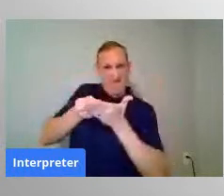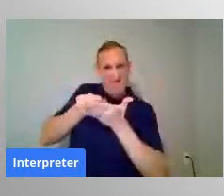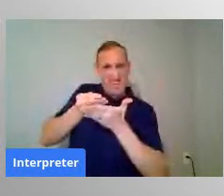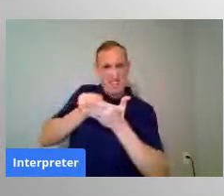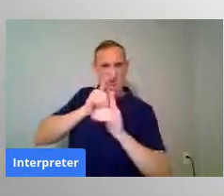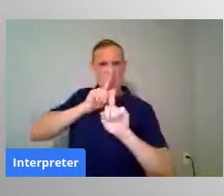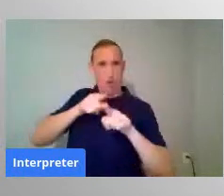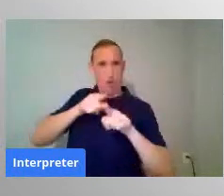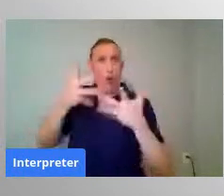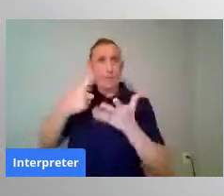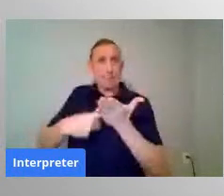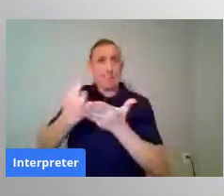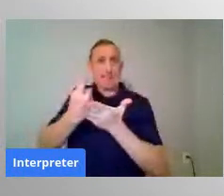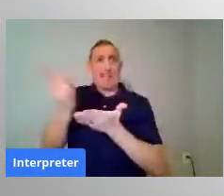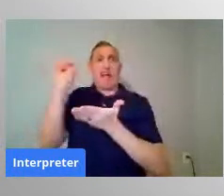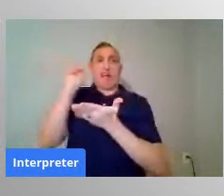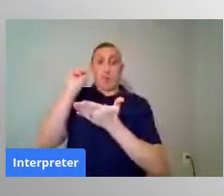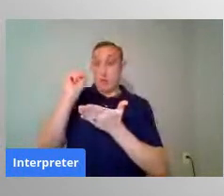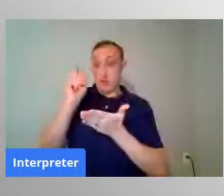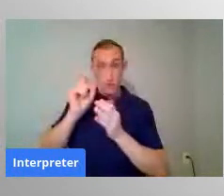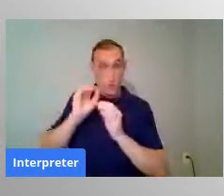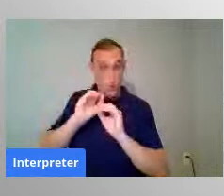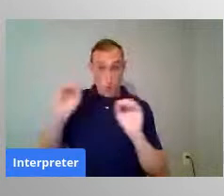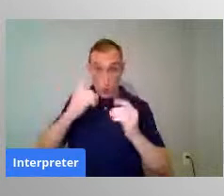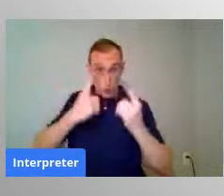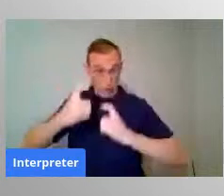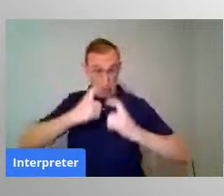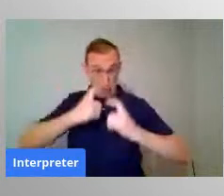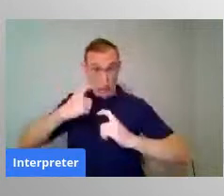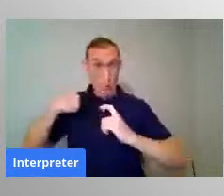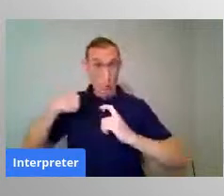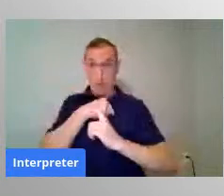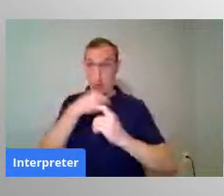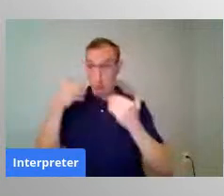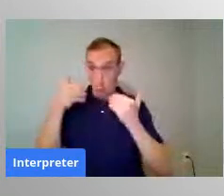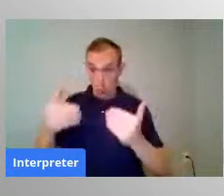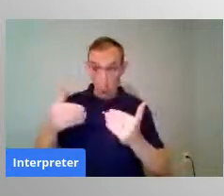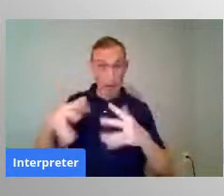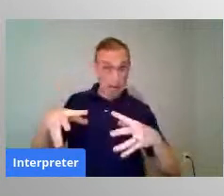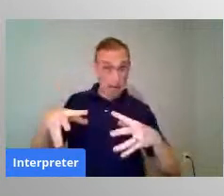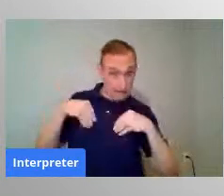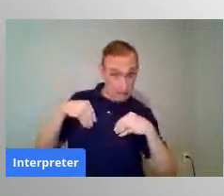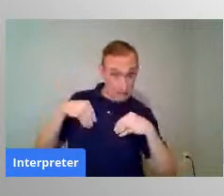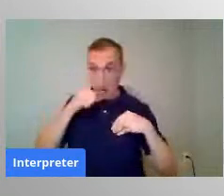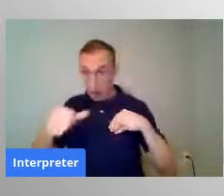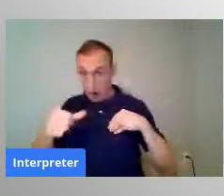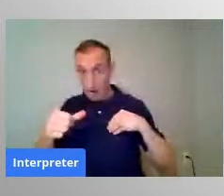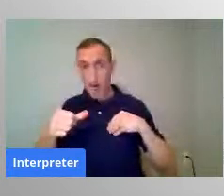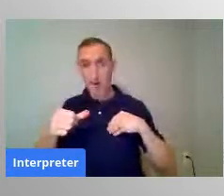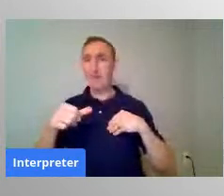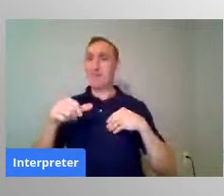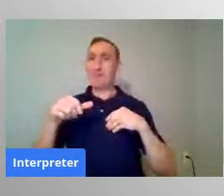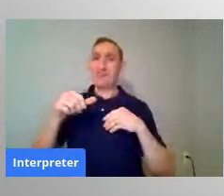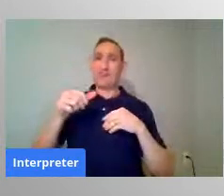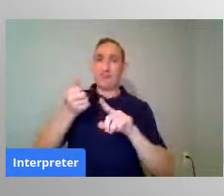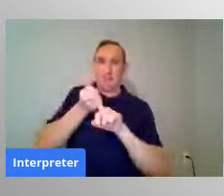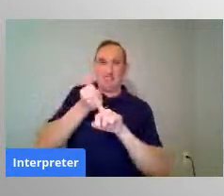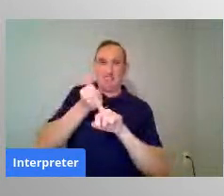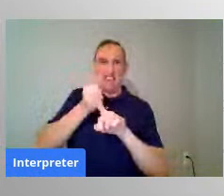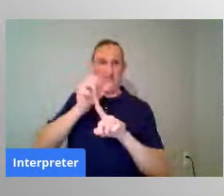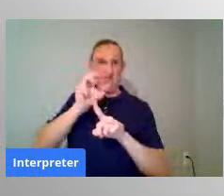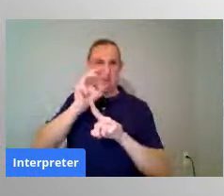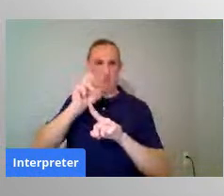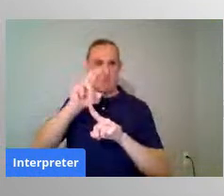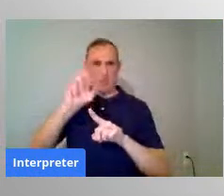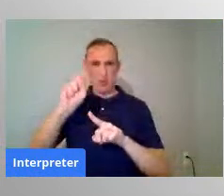be accepted. I know Mr. Schooneman has been ill this week, so I wasn't sure if he was going to be able to join. But those